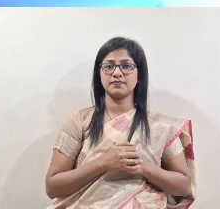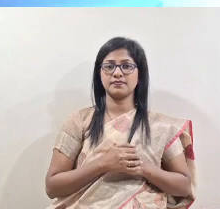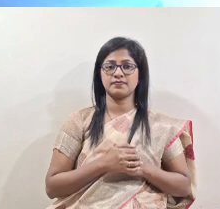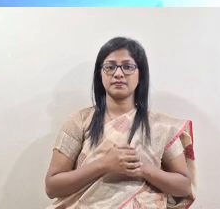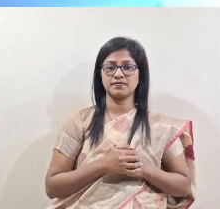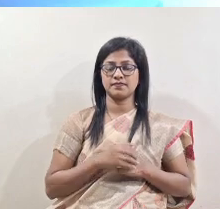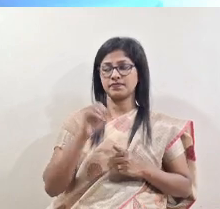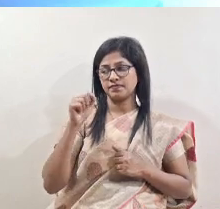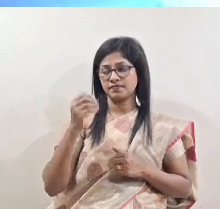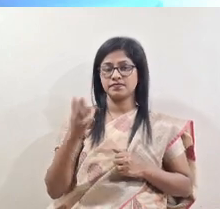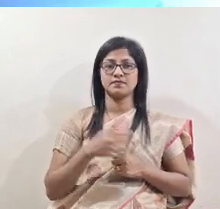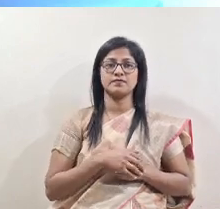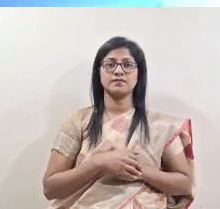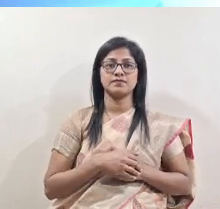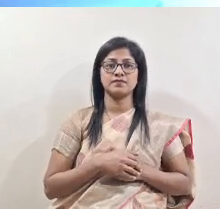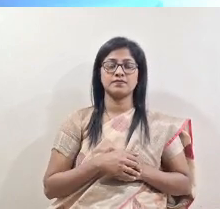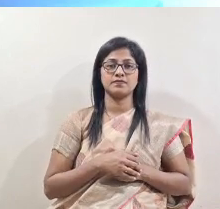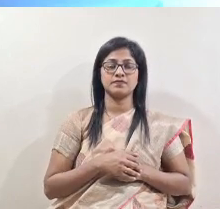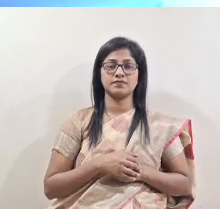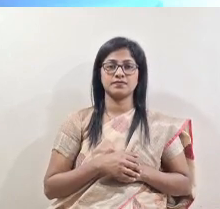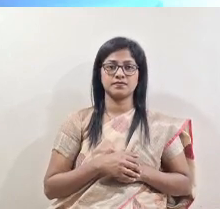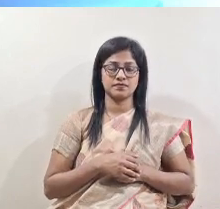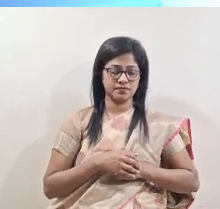Yeah. Yes.